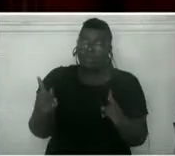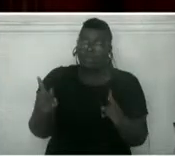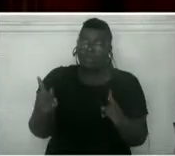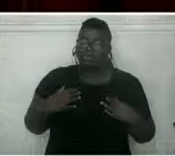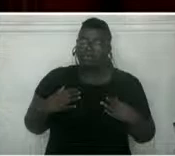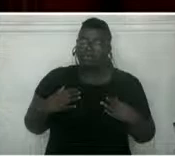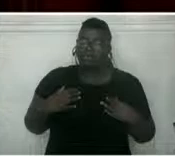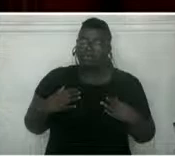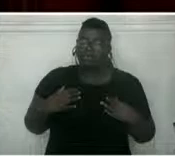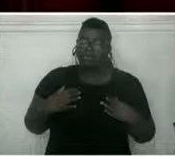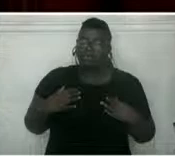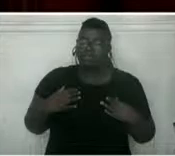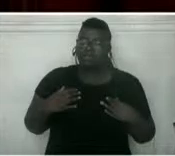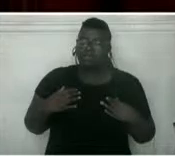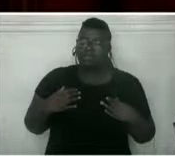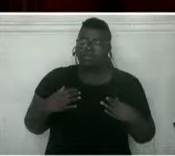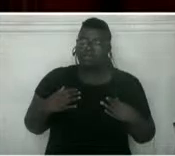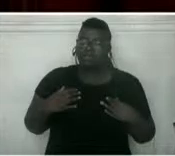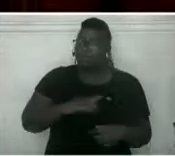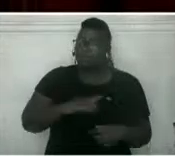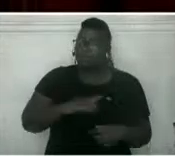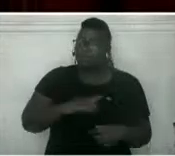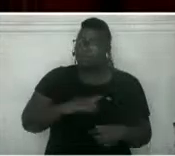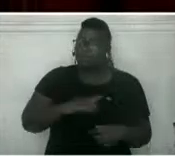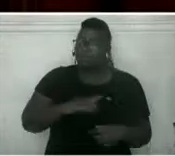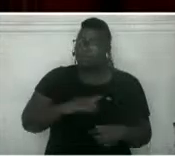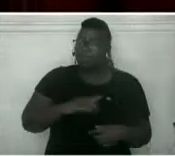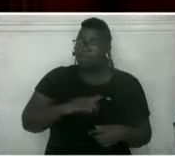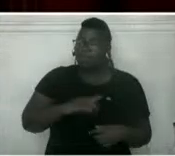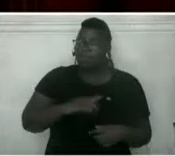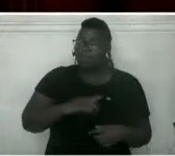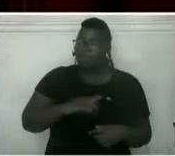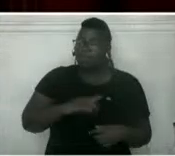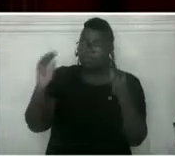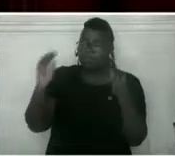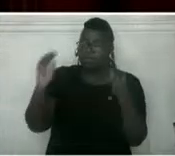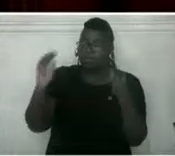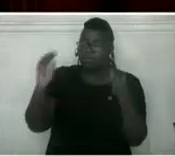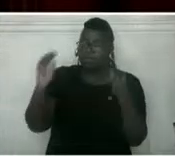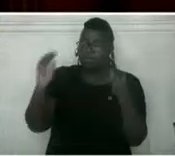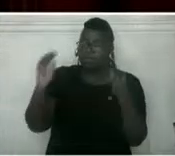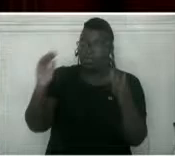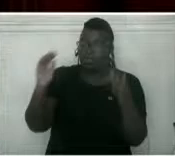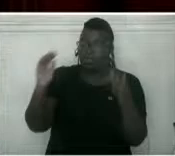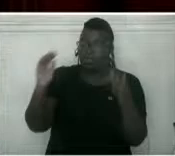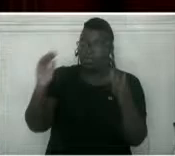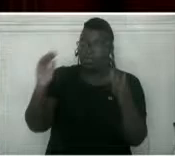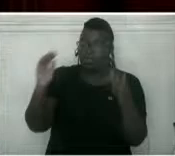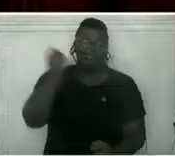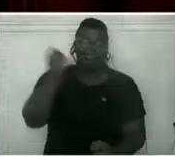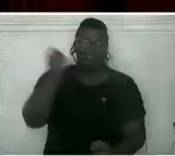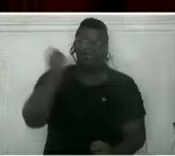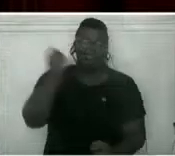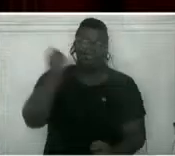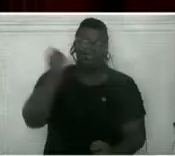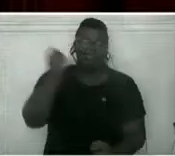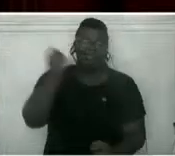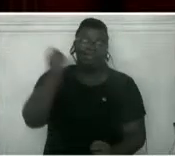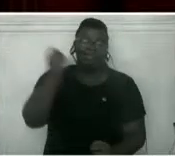akwazi ukuthetha icala ngoba ayibulala. Kodwa noma kunjalo, sithi kumele ukusebenza kwengalo